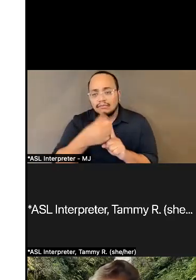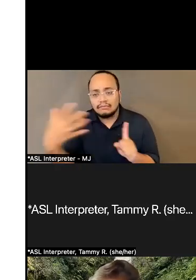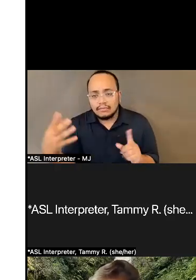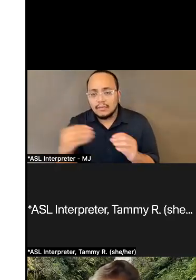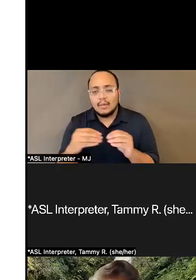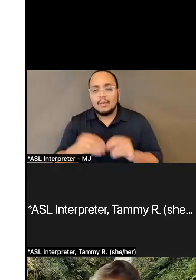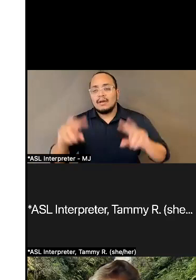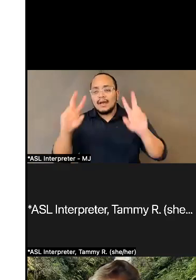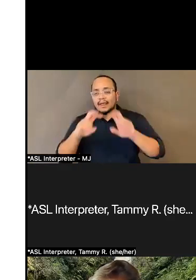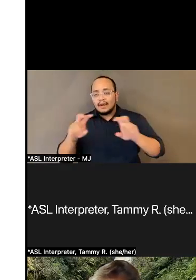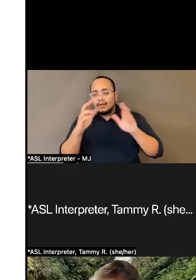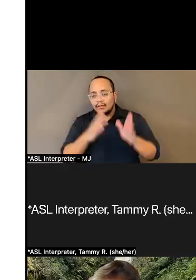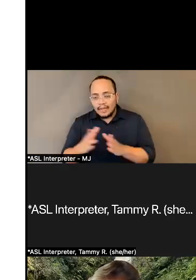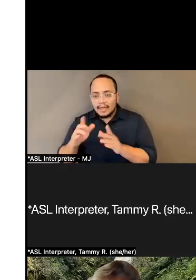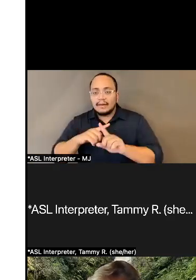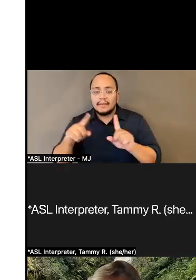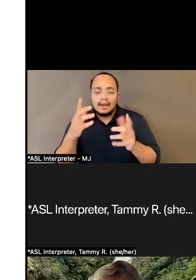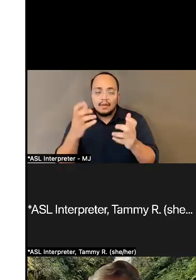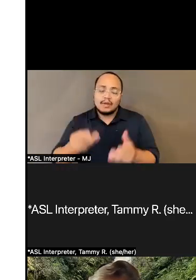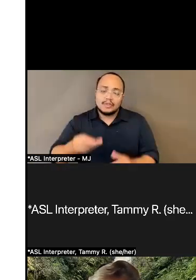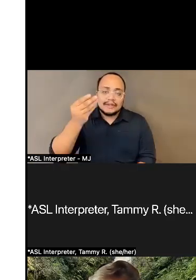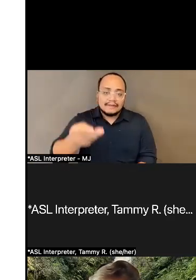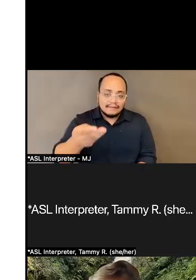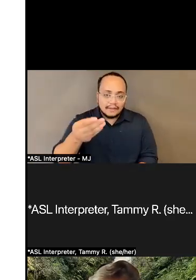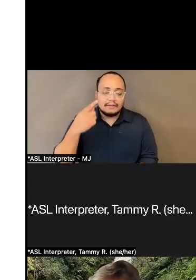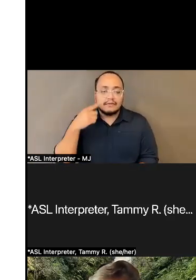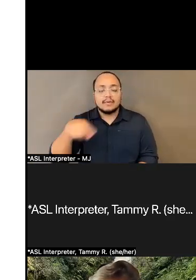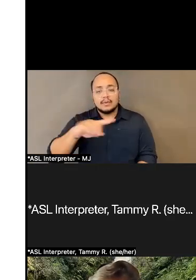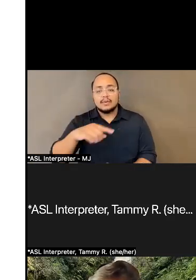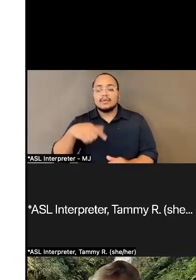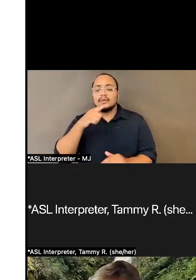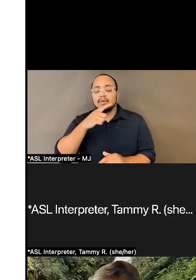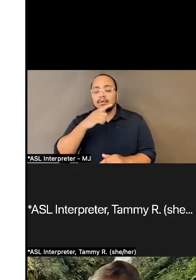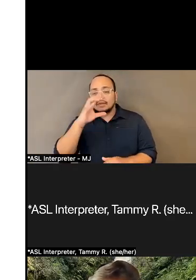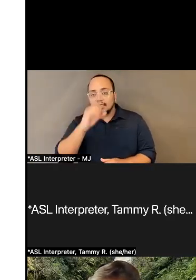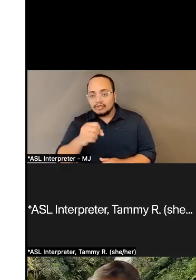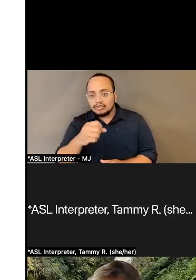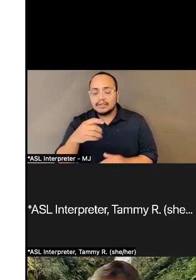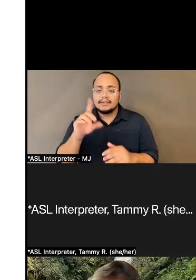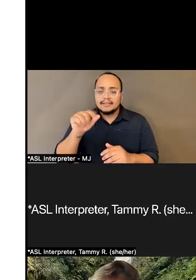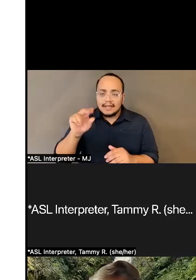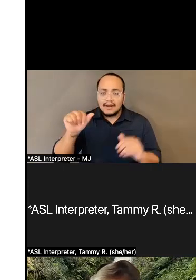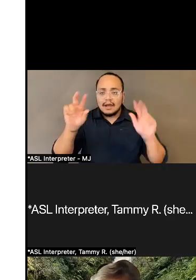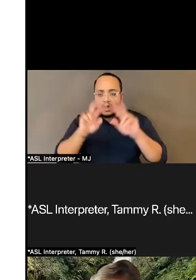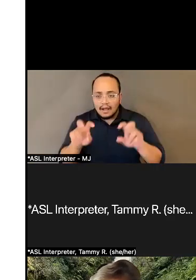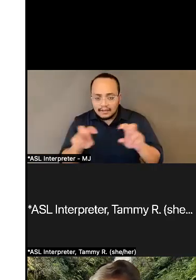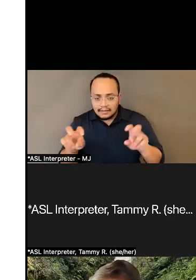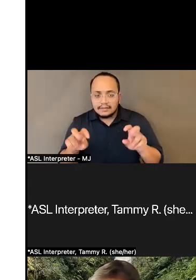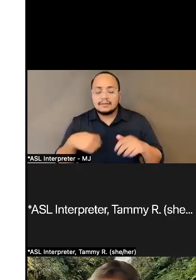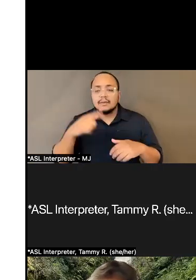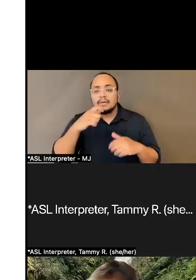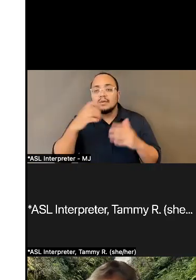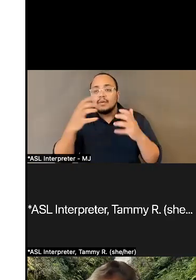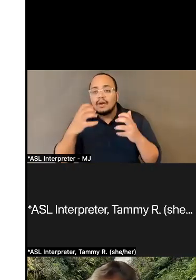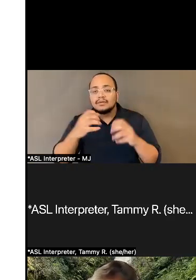analytic plan, but I wanted you to have it for those of you who are interested in data analysis and who wanted